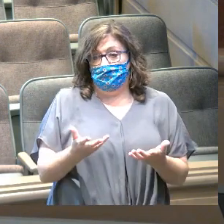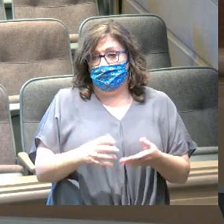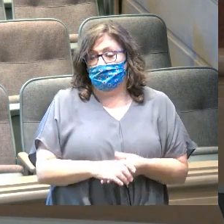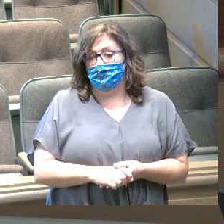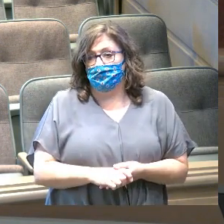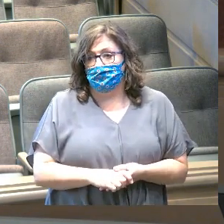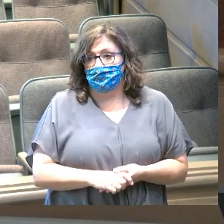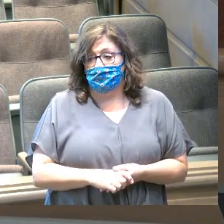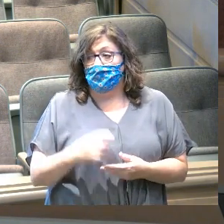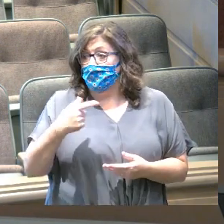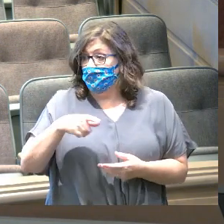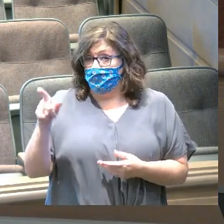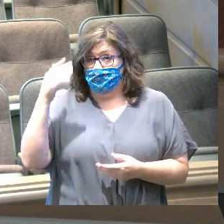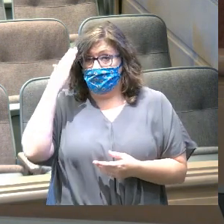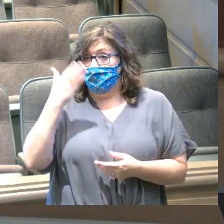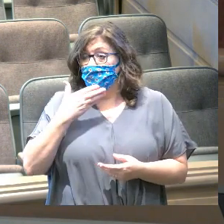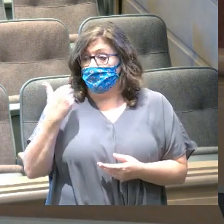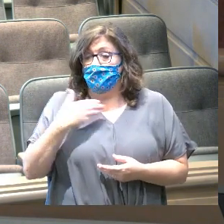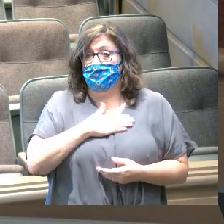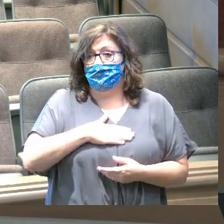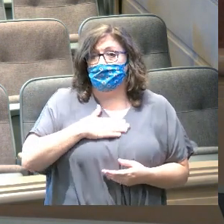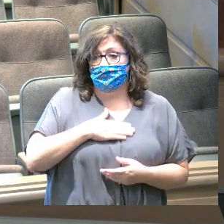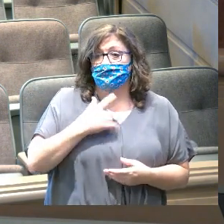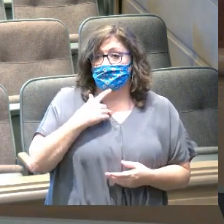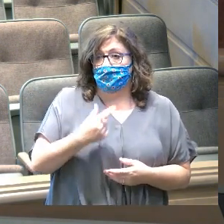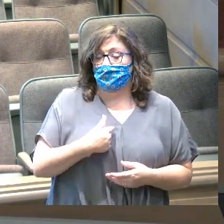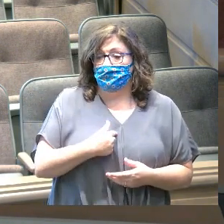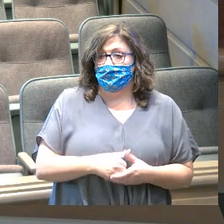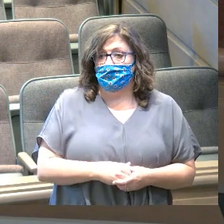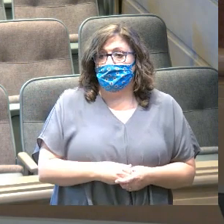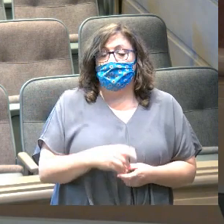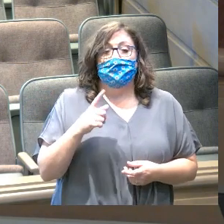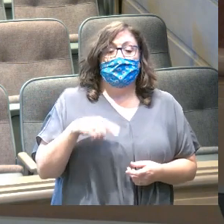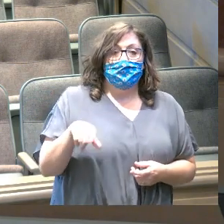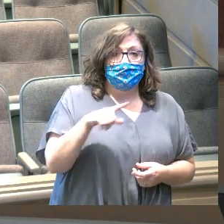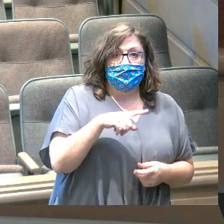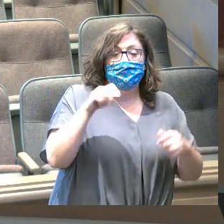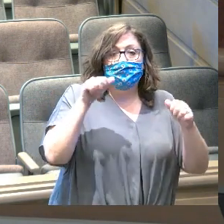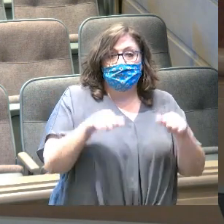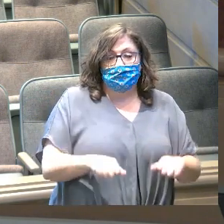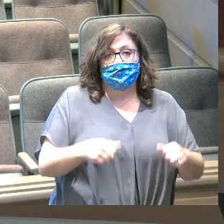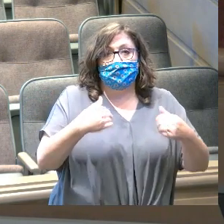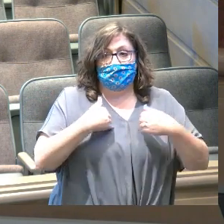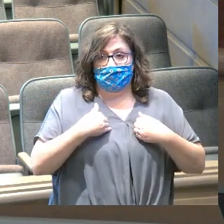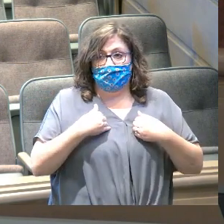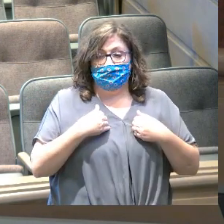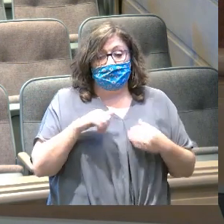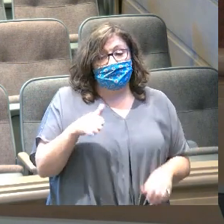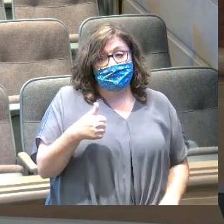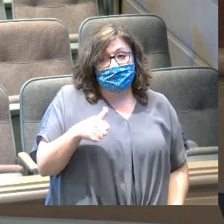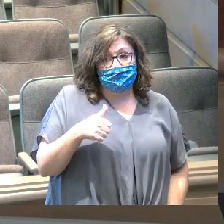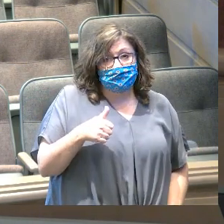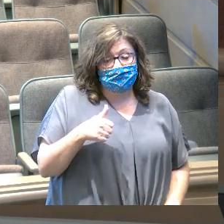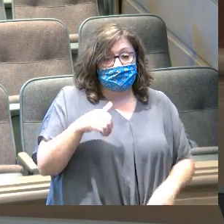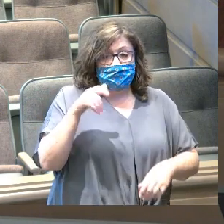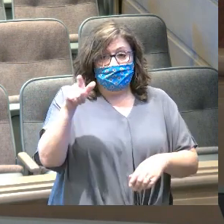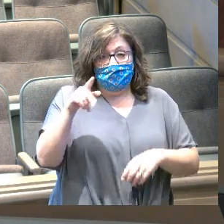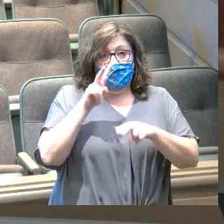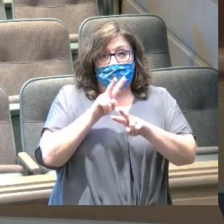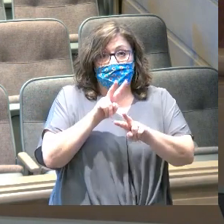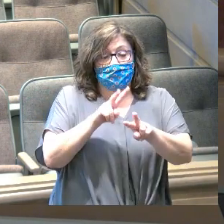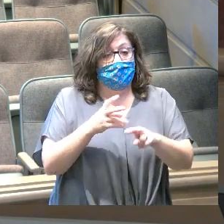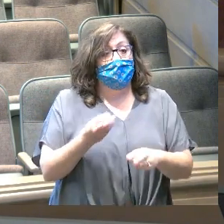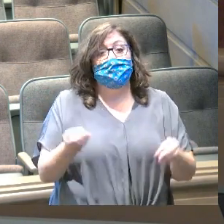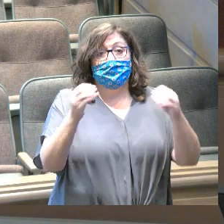if someone needs to correct me, then so be it. You can have 10 people at a funeral